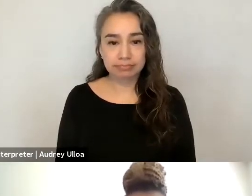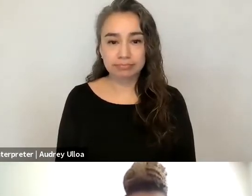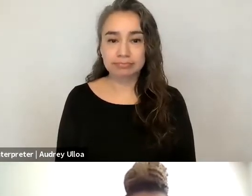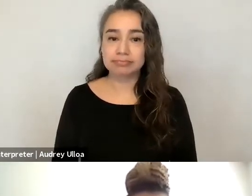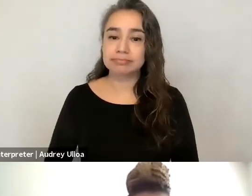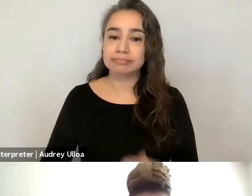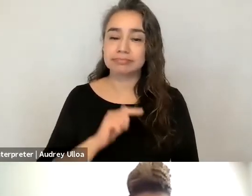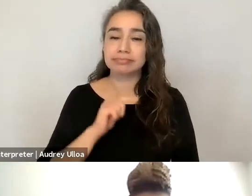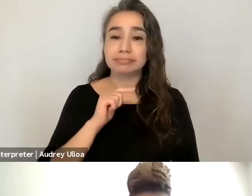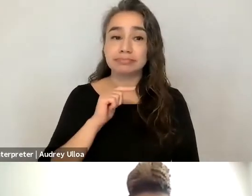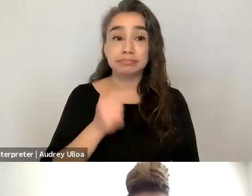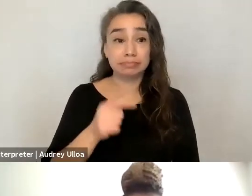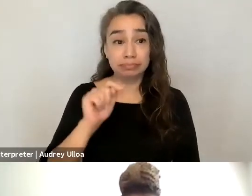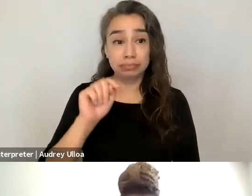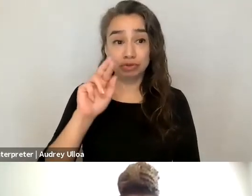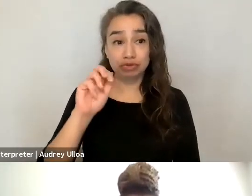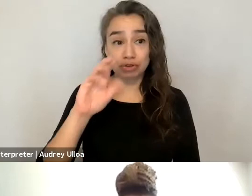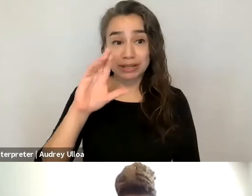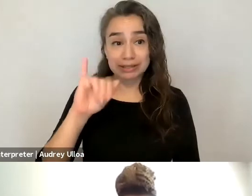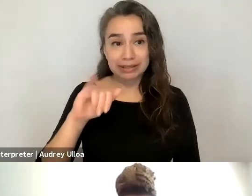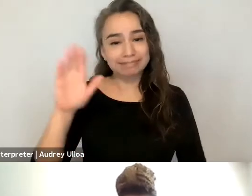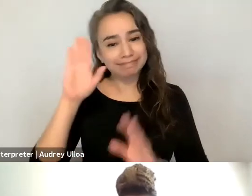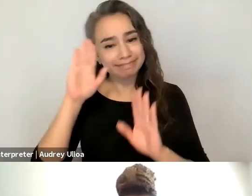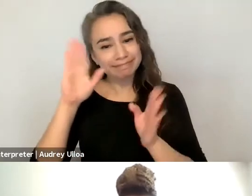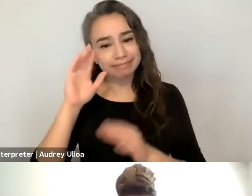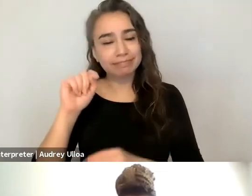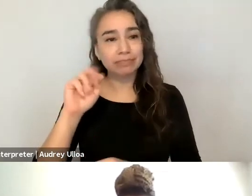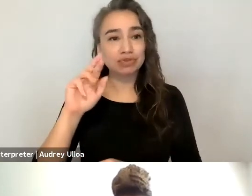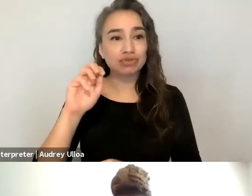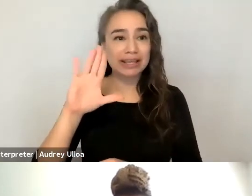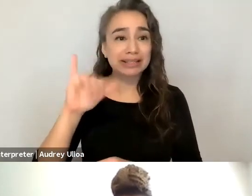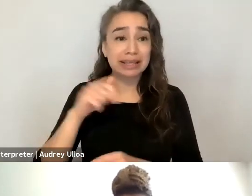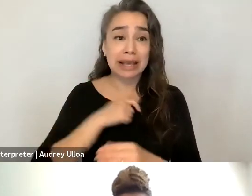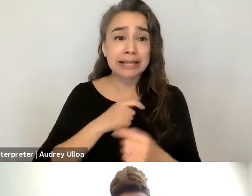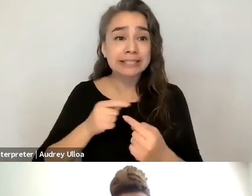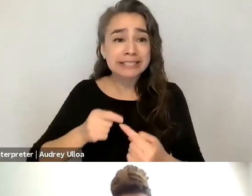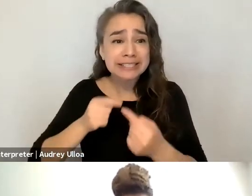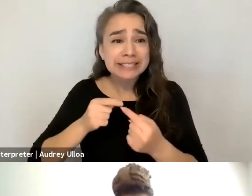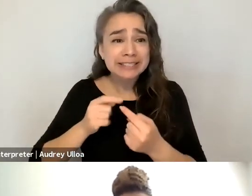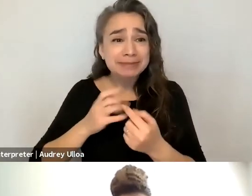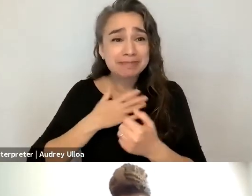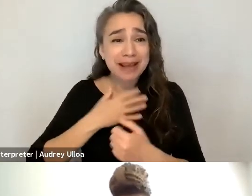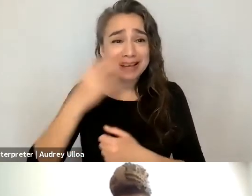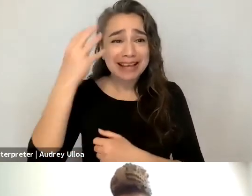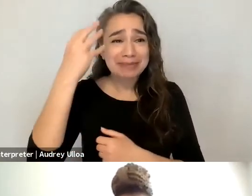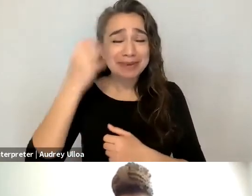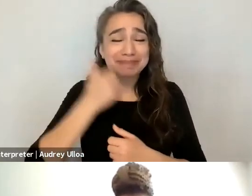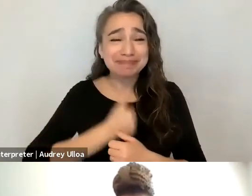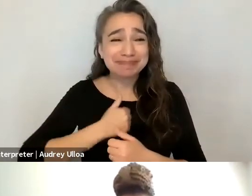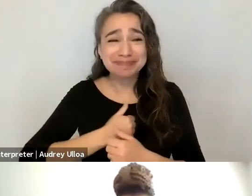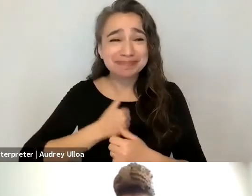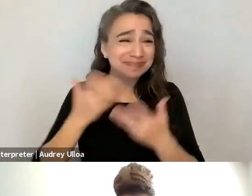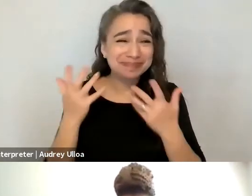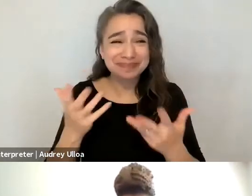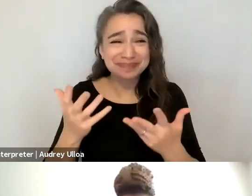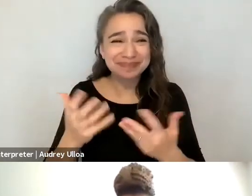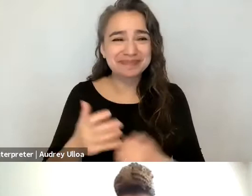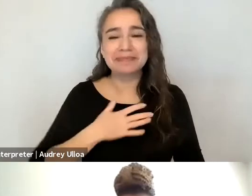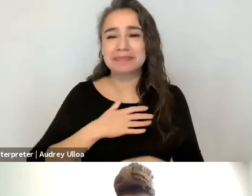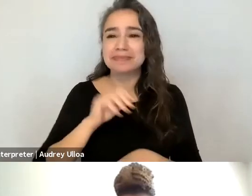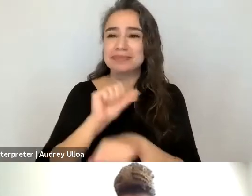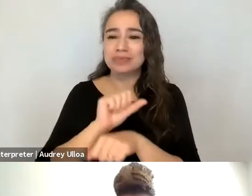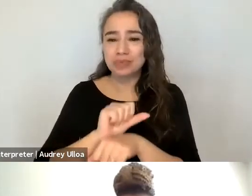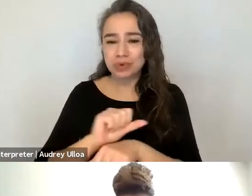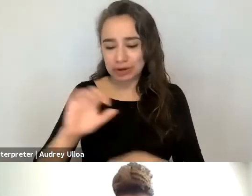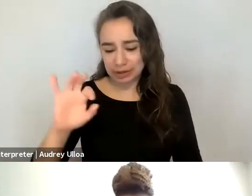Tracy. Hi, my name is Tracy Johnson. I'm not sure why my camera isn't working. Okay. However, my work is located in